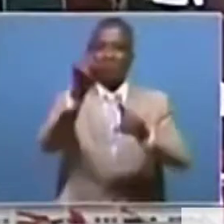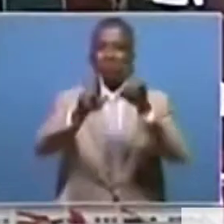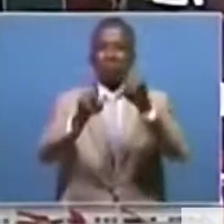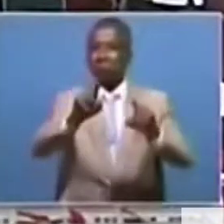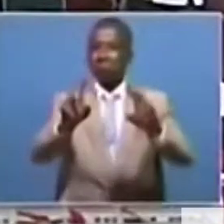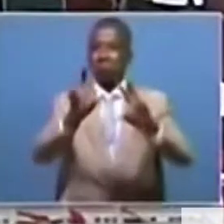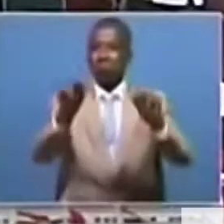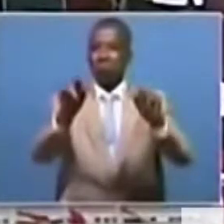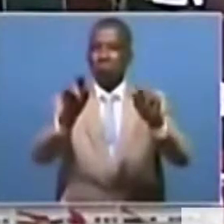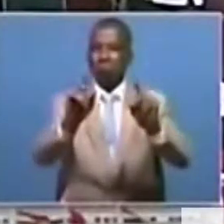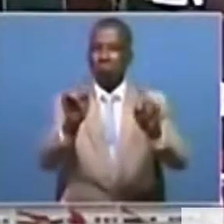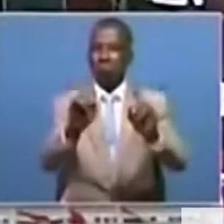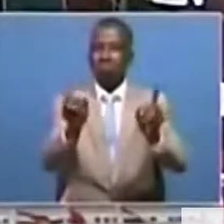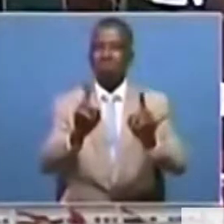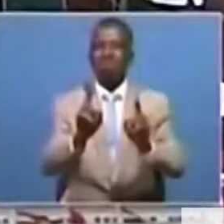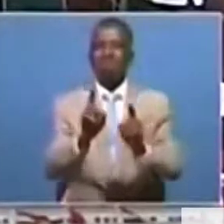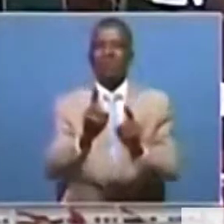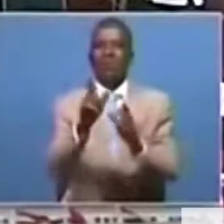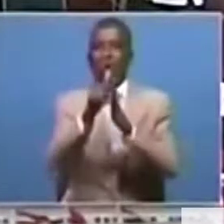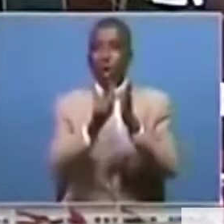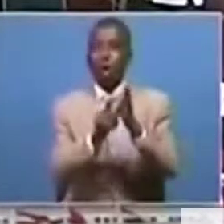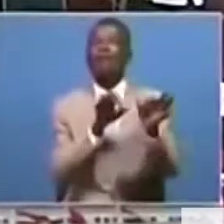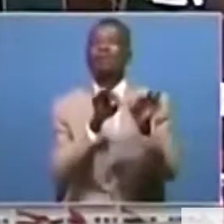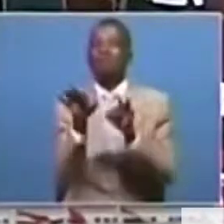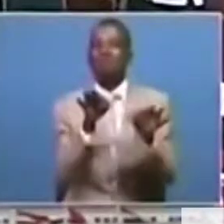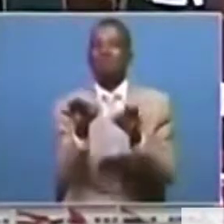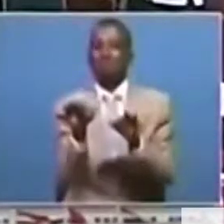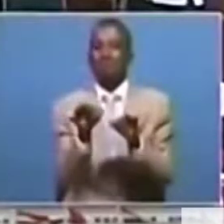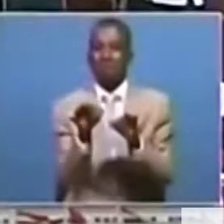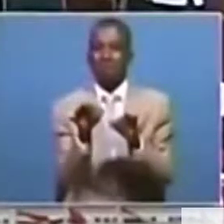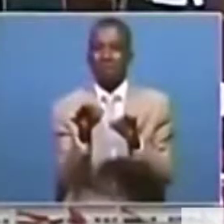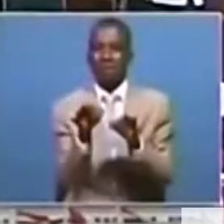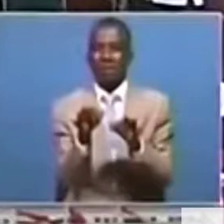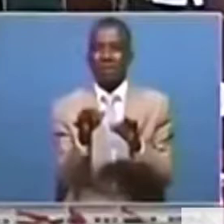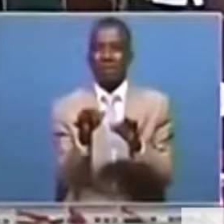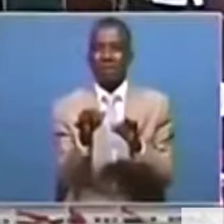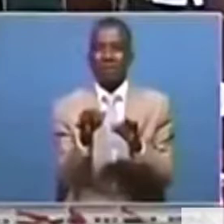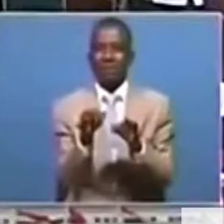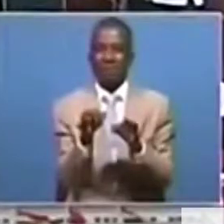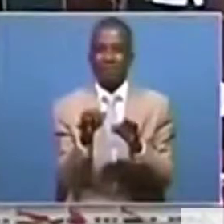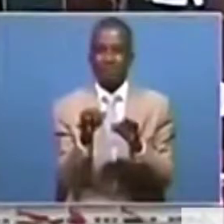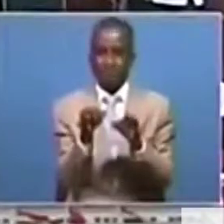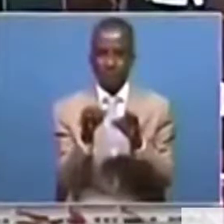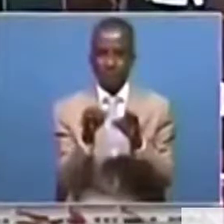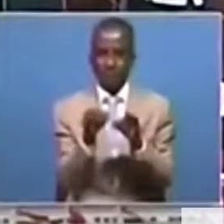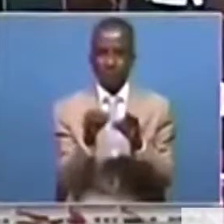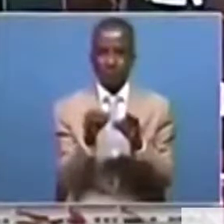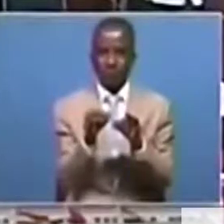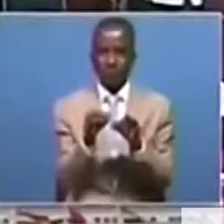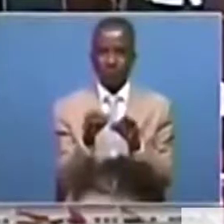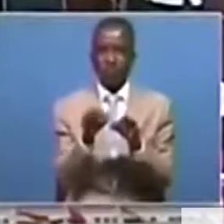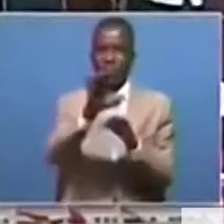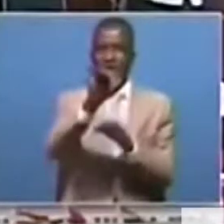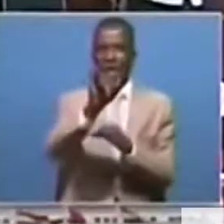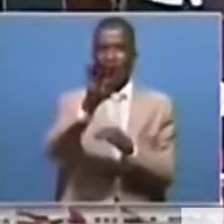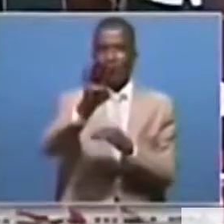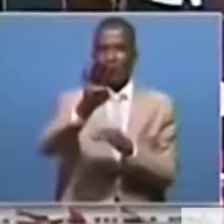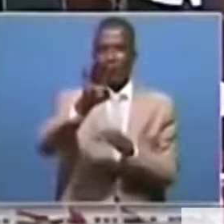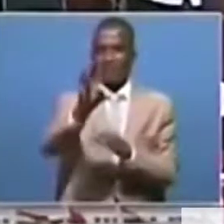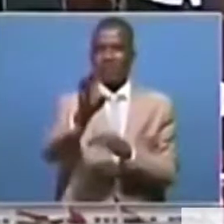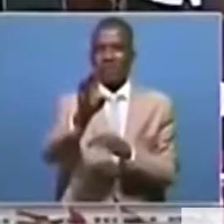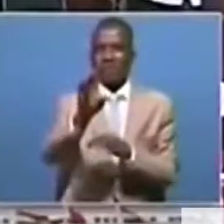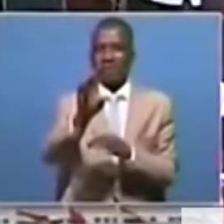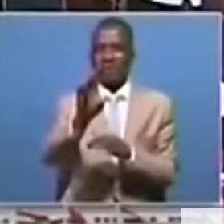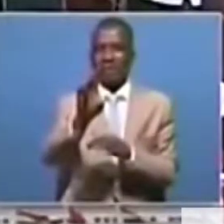witness as Rule 3E sub Rule 5 of Order 38 of the High Court Civil Procedure Rule CR 47 as amended by